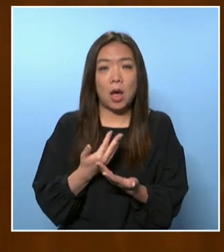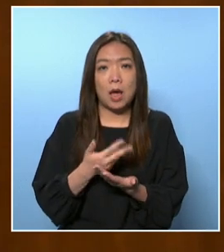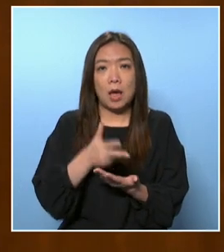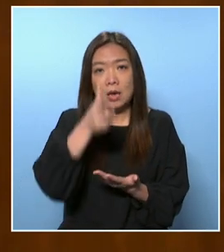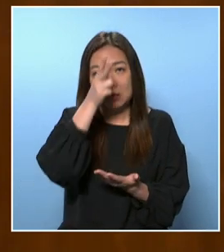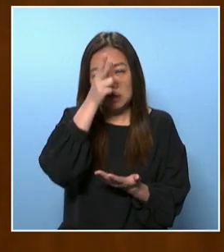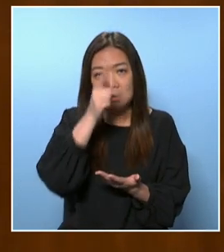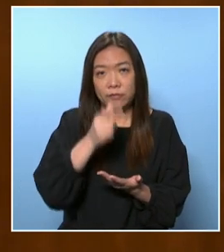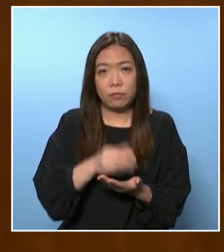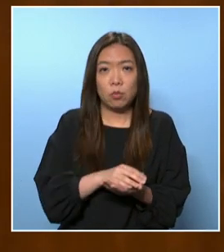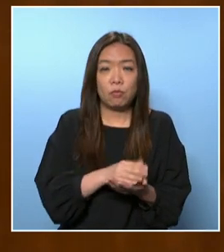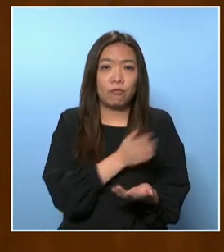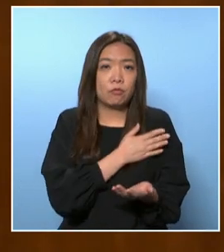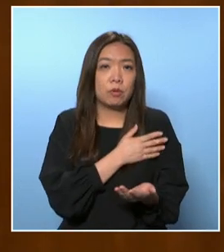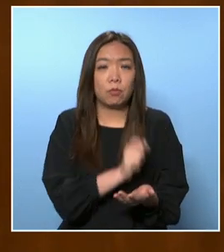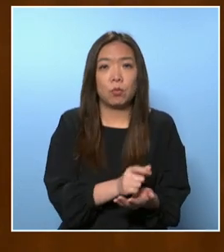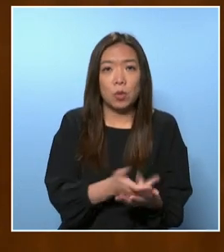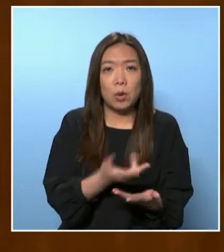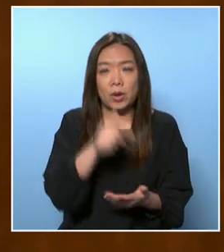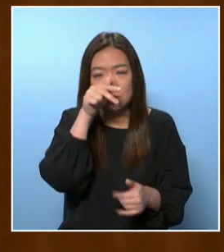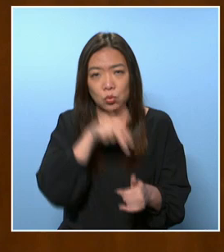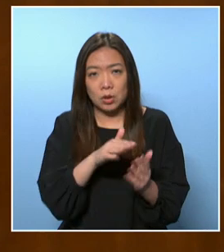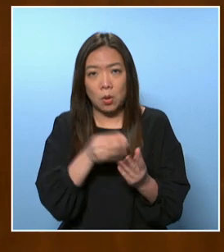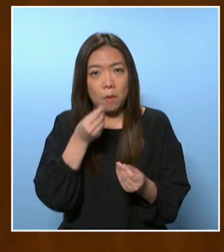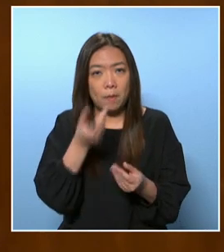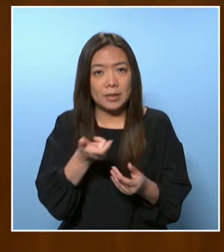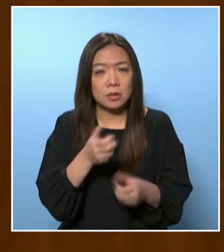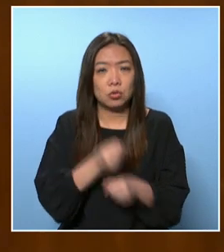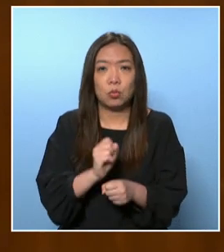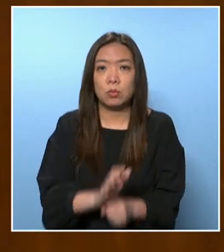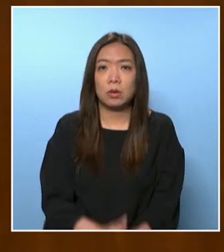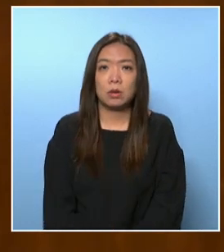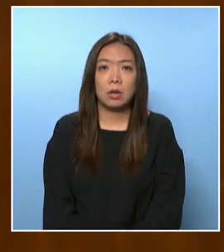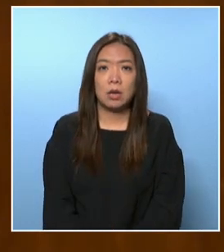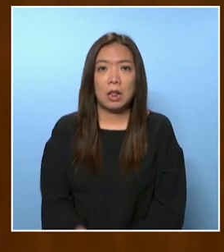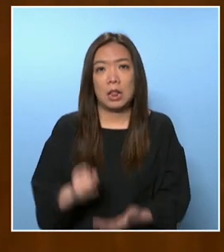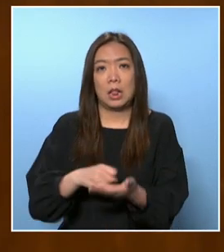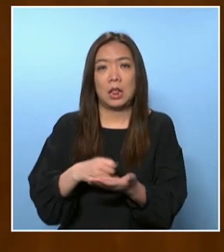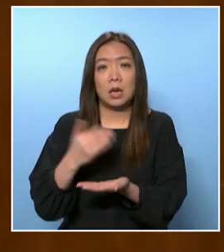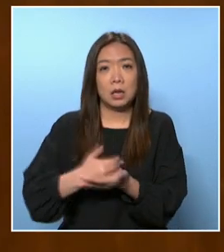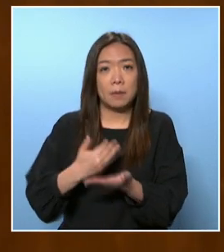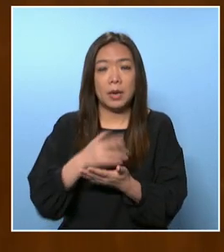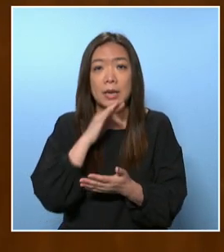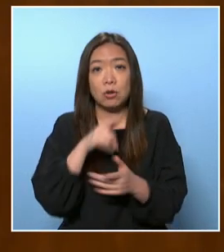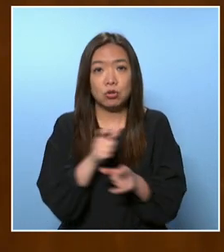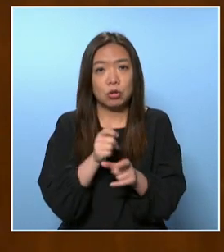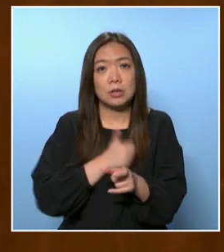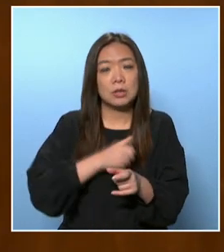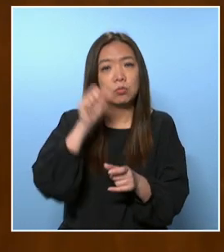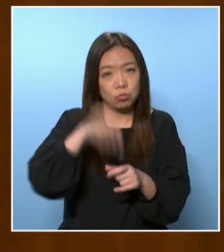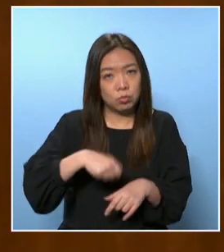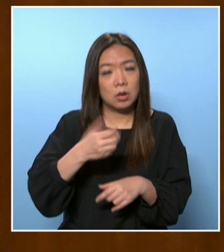money, and with tax concession, you don't have to dip into your pocket to pay